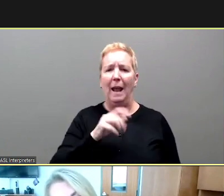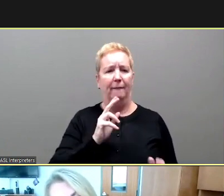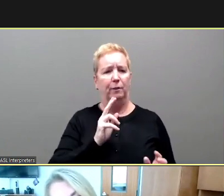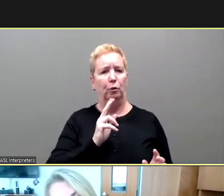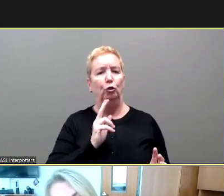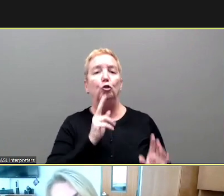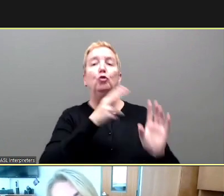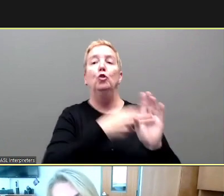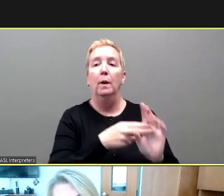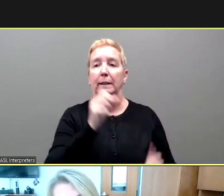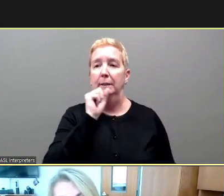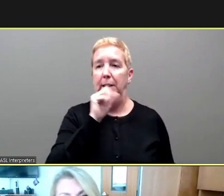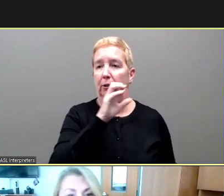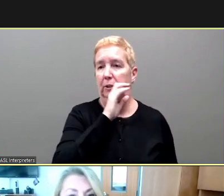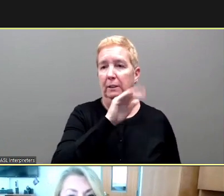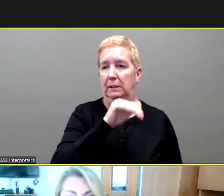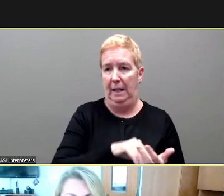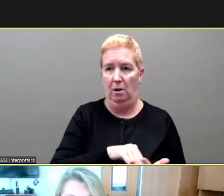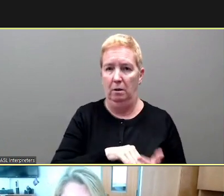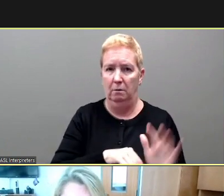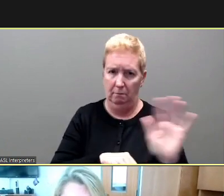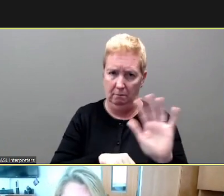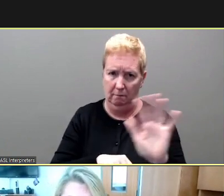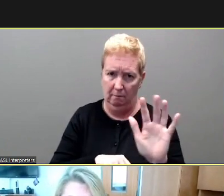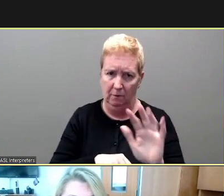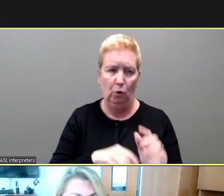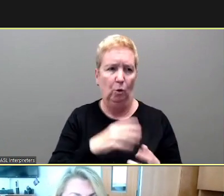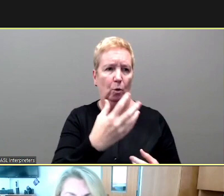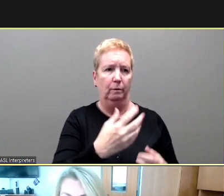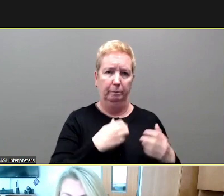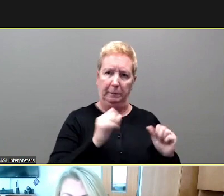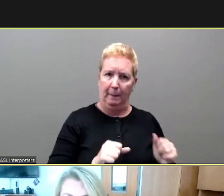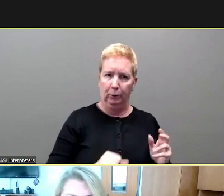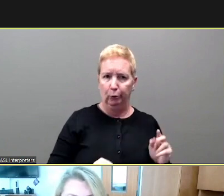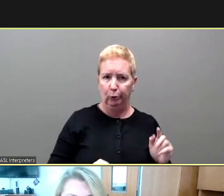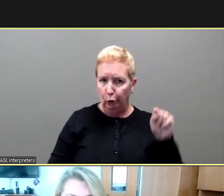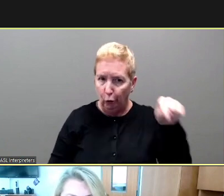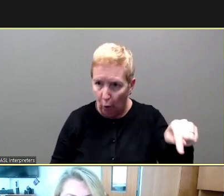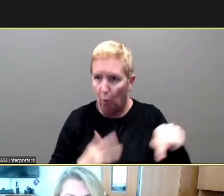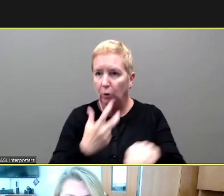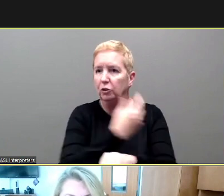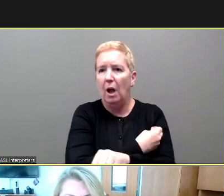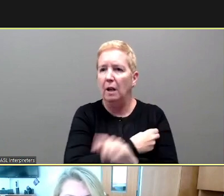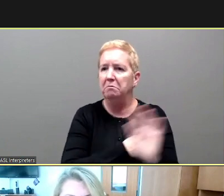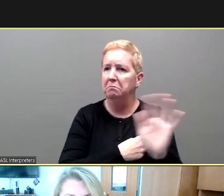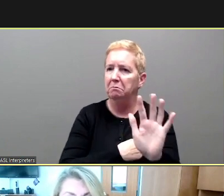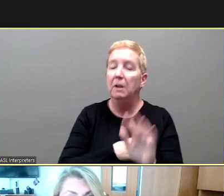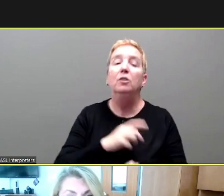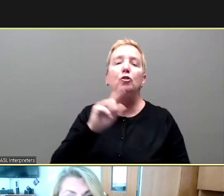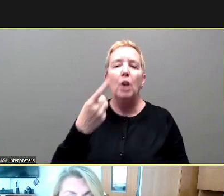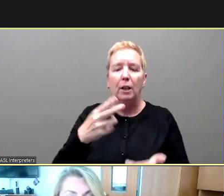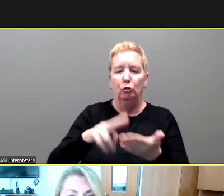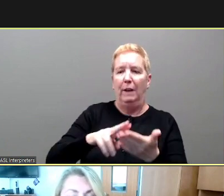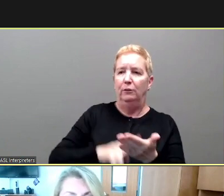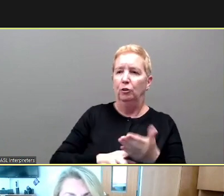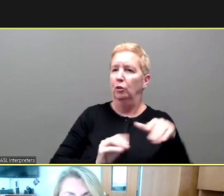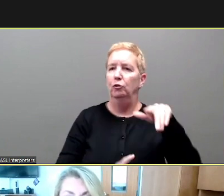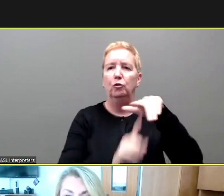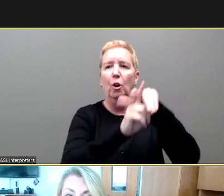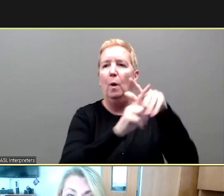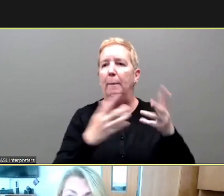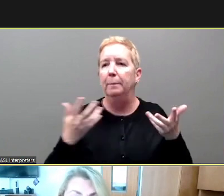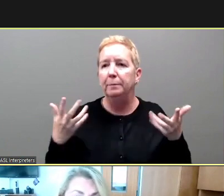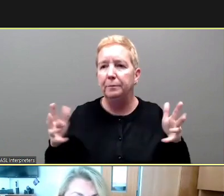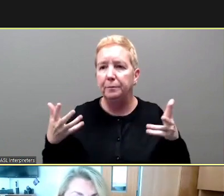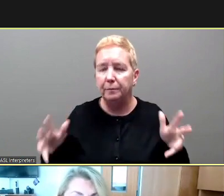senior center to participate in this vaccine program. All you need to do is register and show up. And